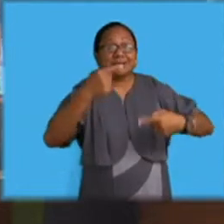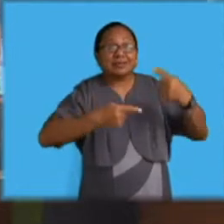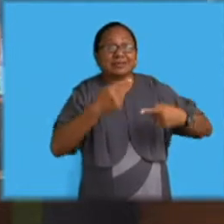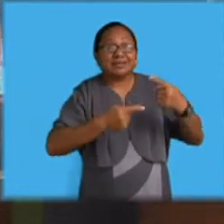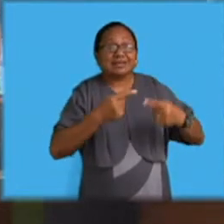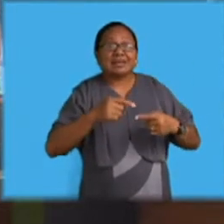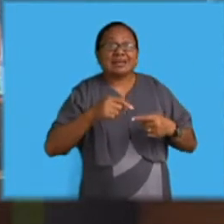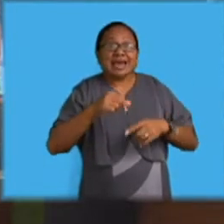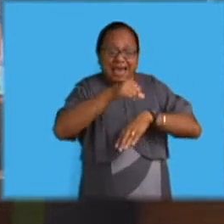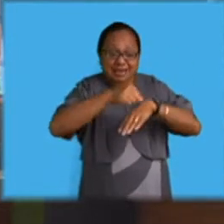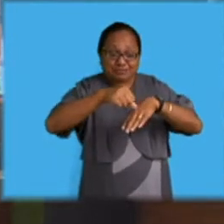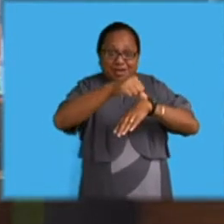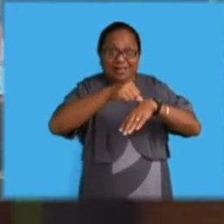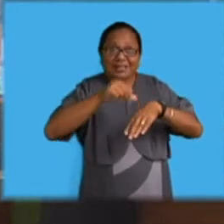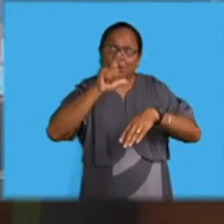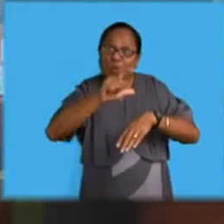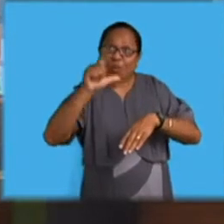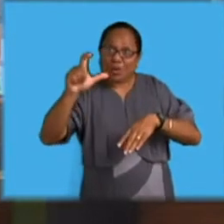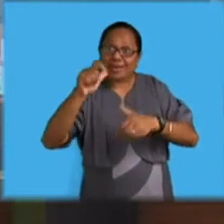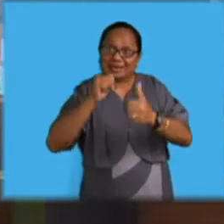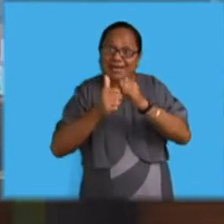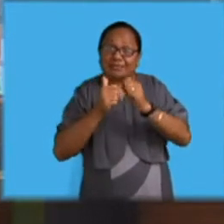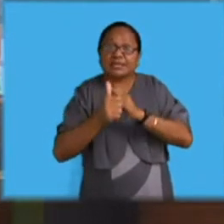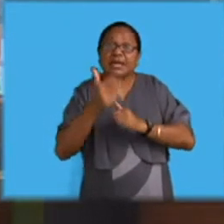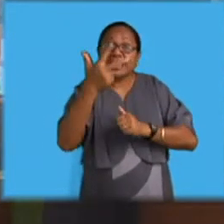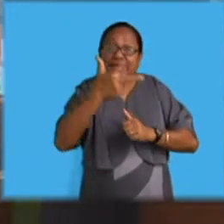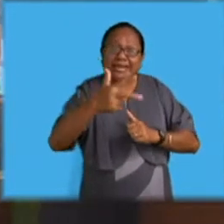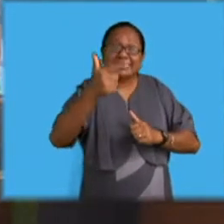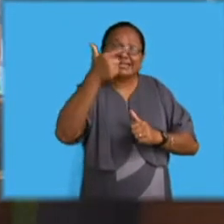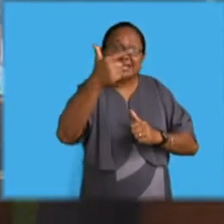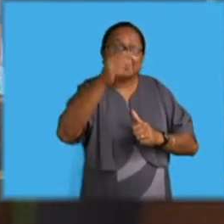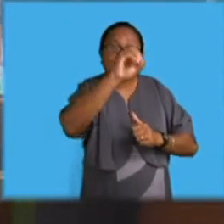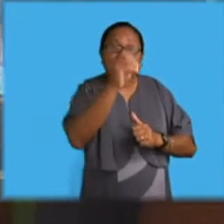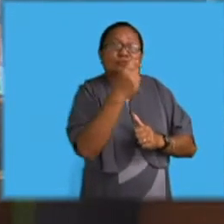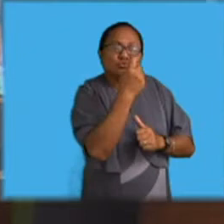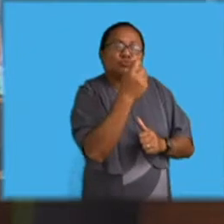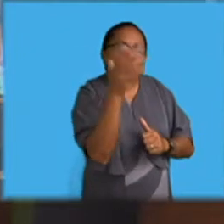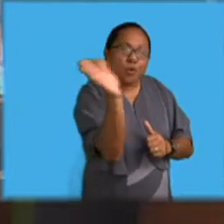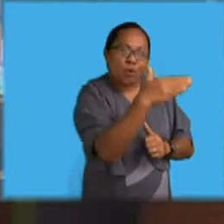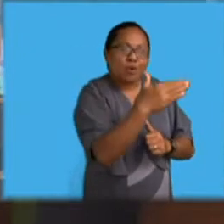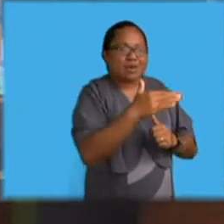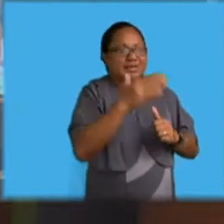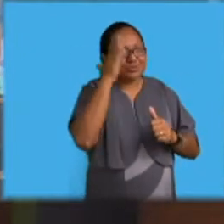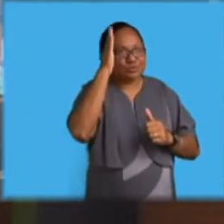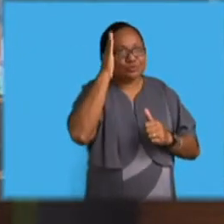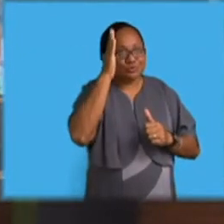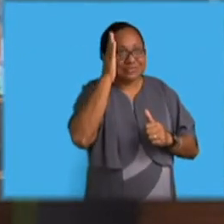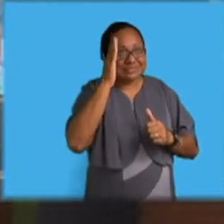was held in April and involved almost 87% of all secondary schools around our nation,